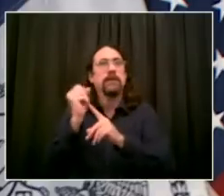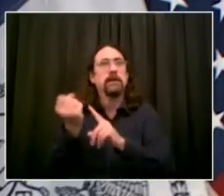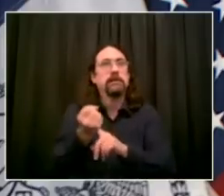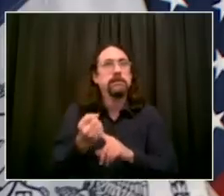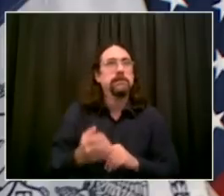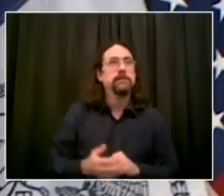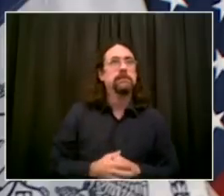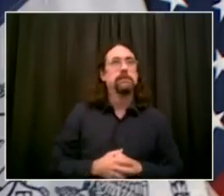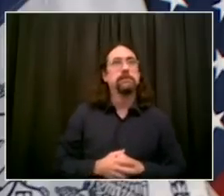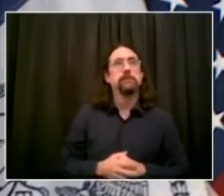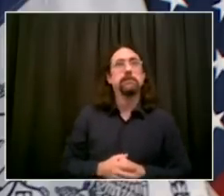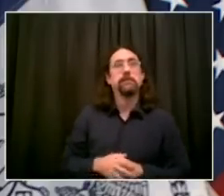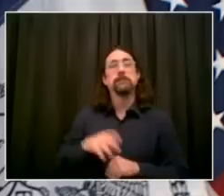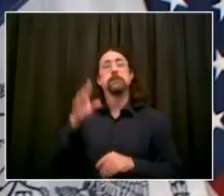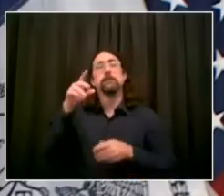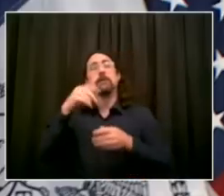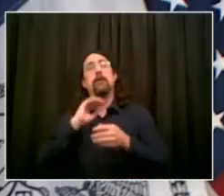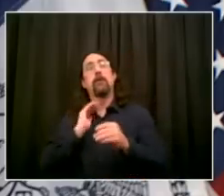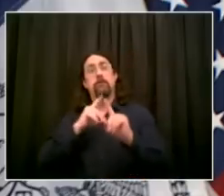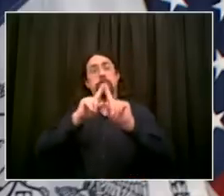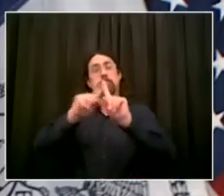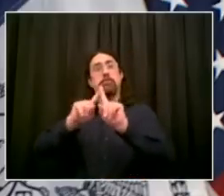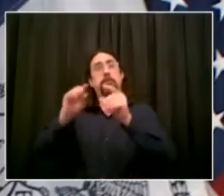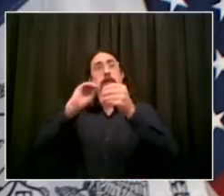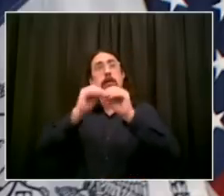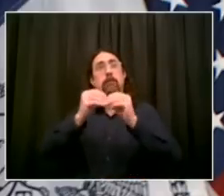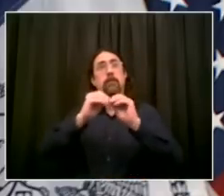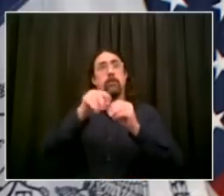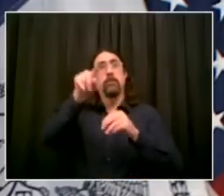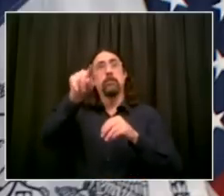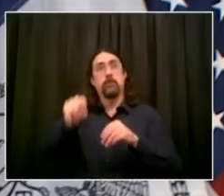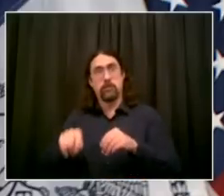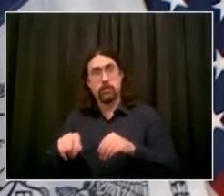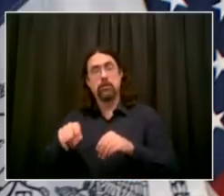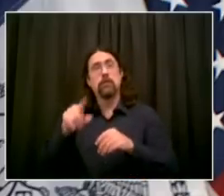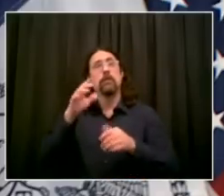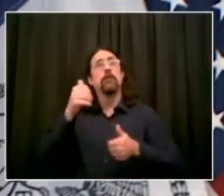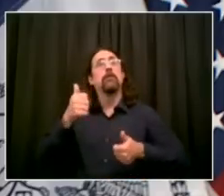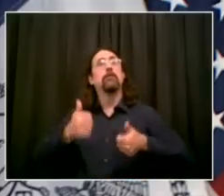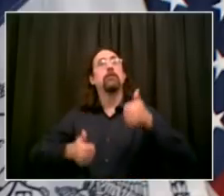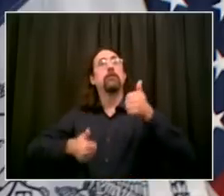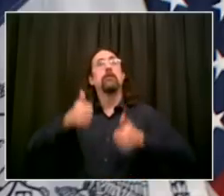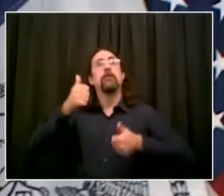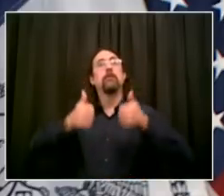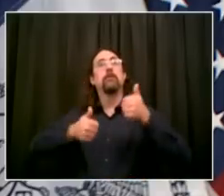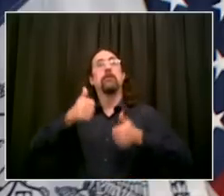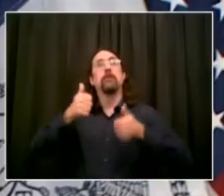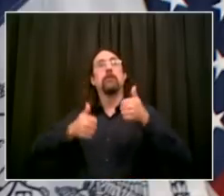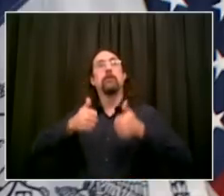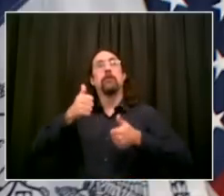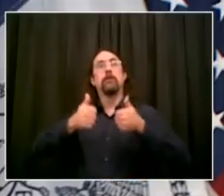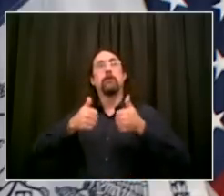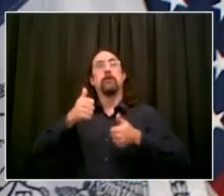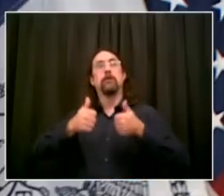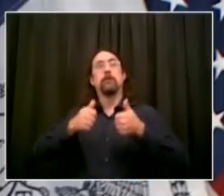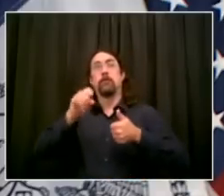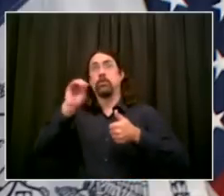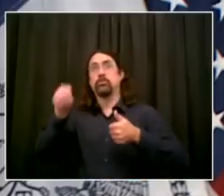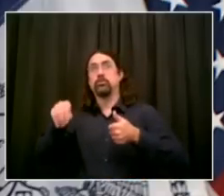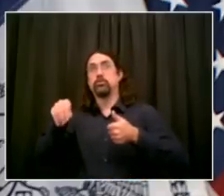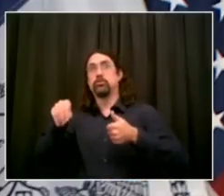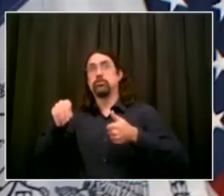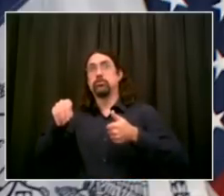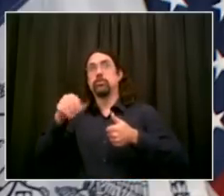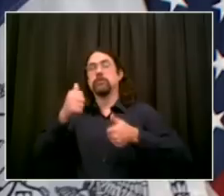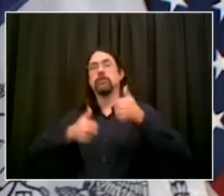1.56% today for the whole city. We want that to go down for sure, but compared to so much of this country and compared to much of the world, that would be